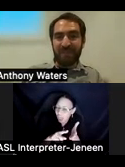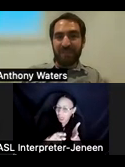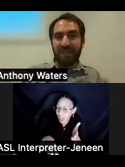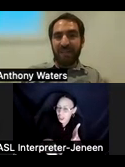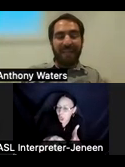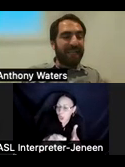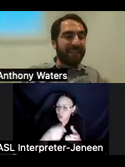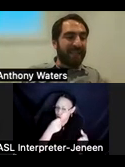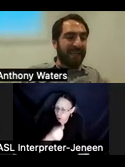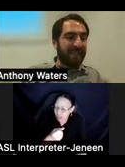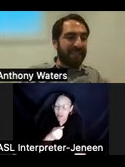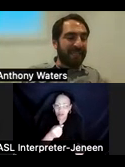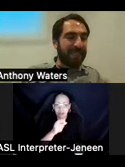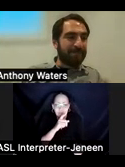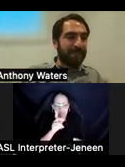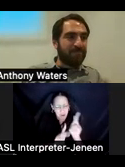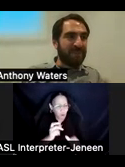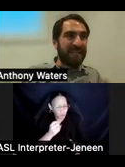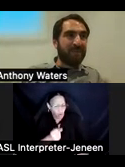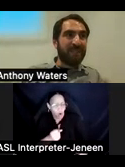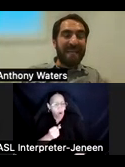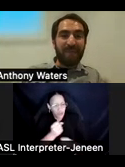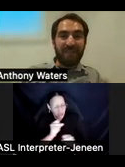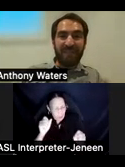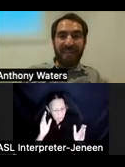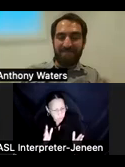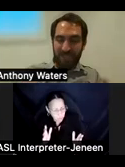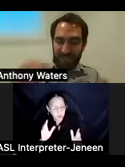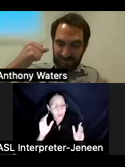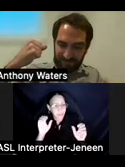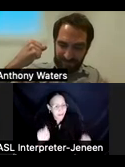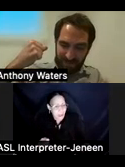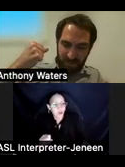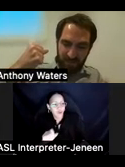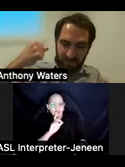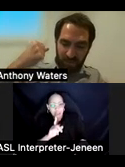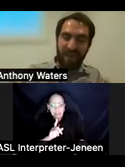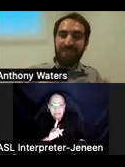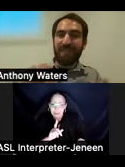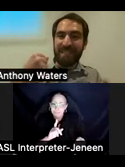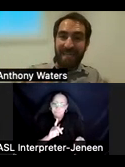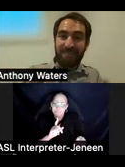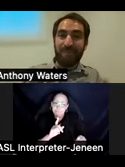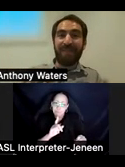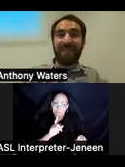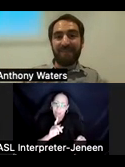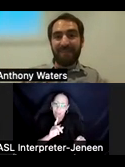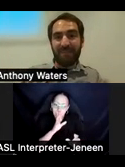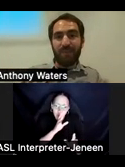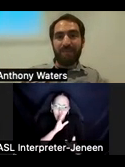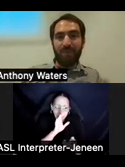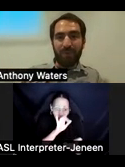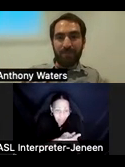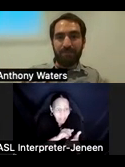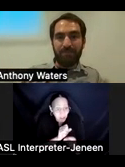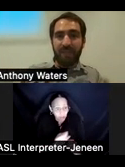survivors. And being able to tap into that just survivalist capability is